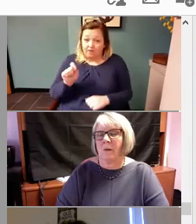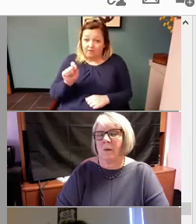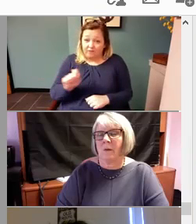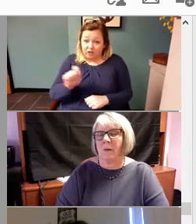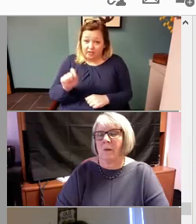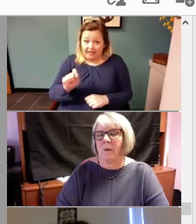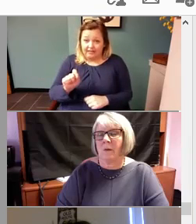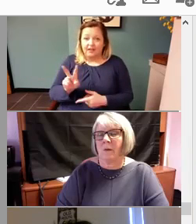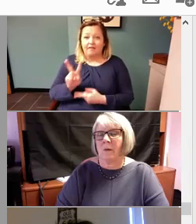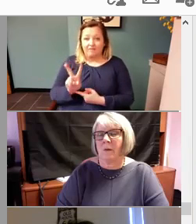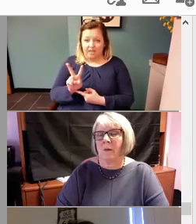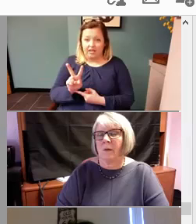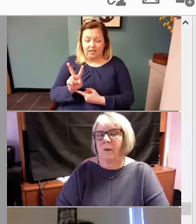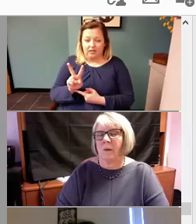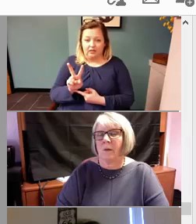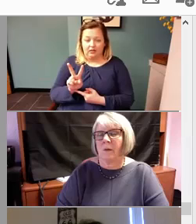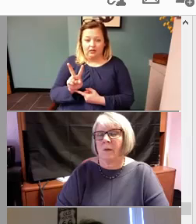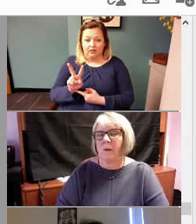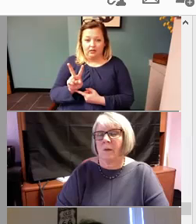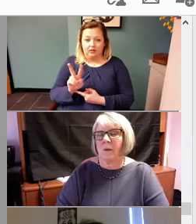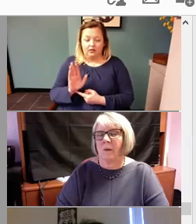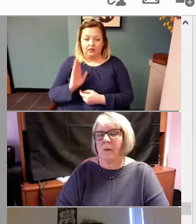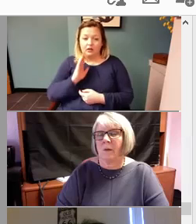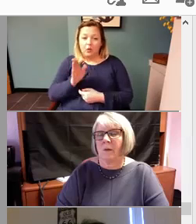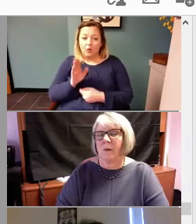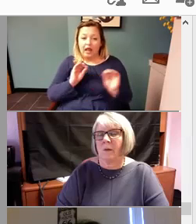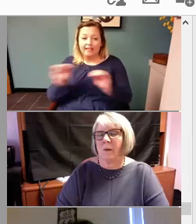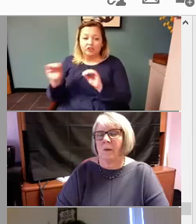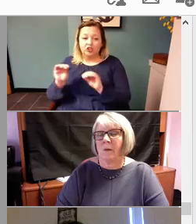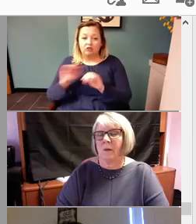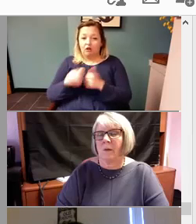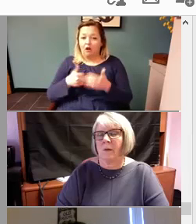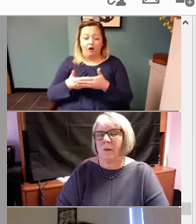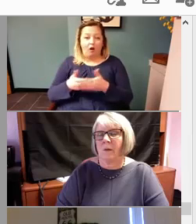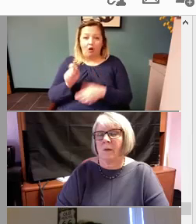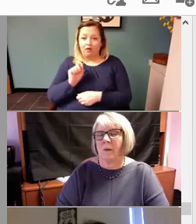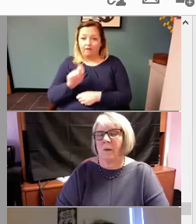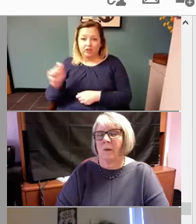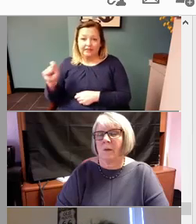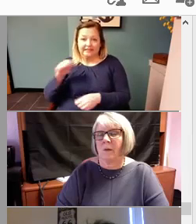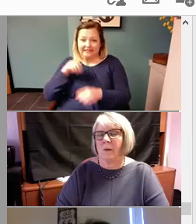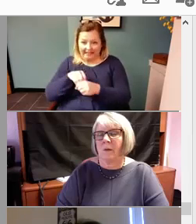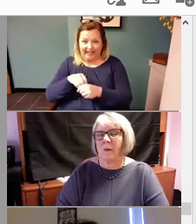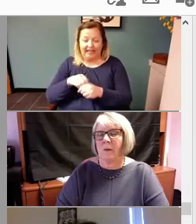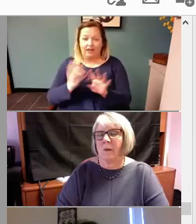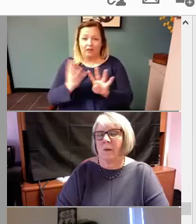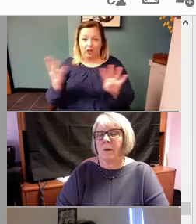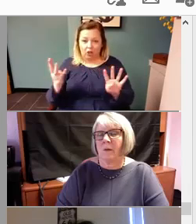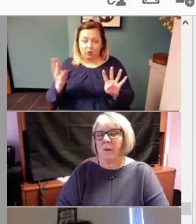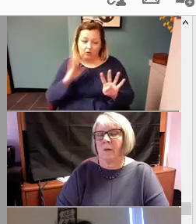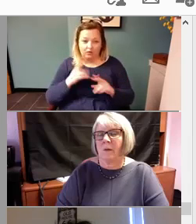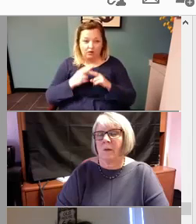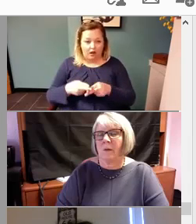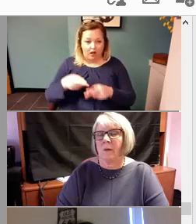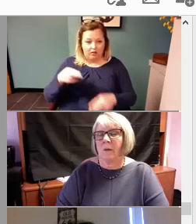It basically inserts all the vertices V inside the queue. Let's call that queue as H, as a priority queue.